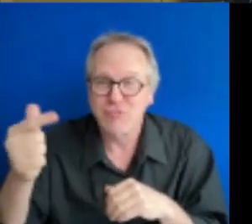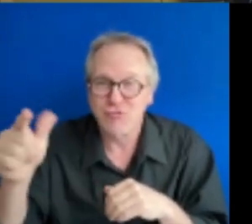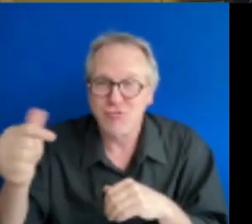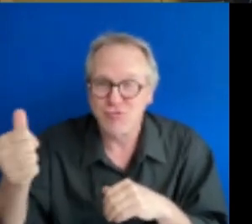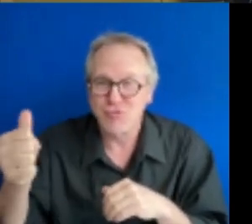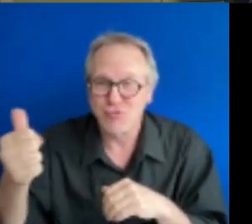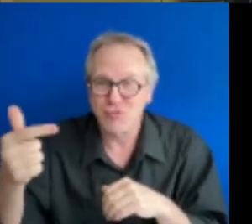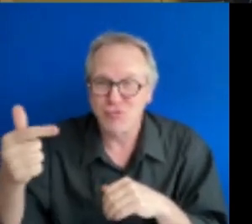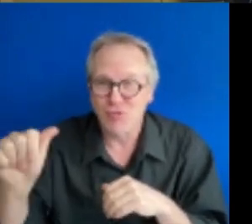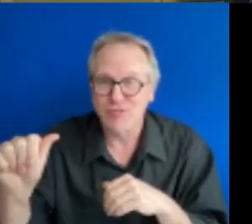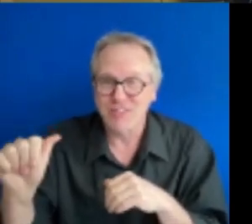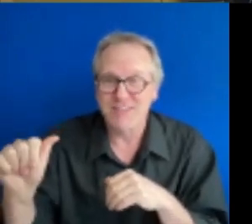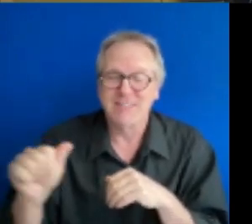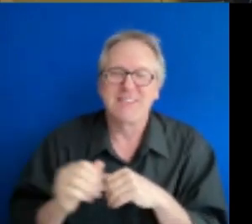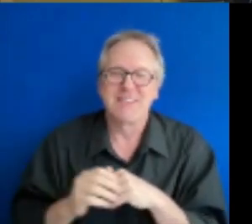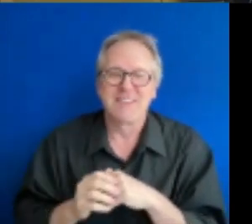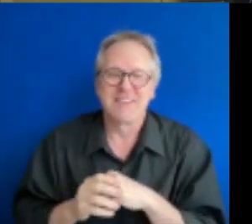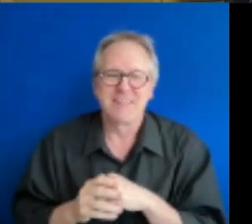as well as